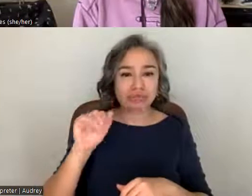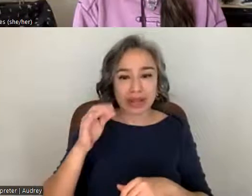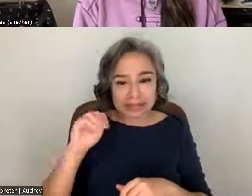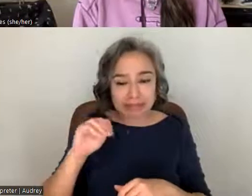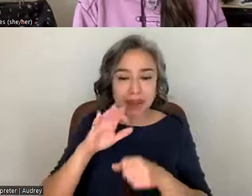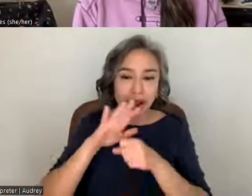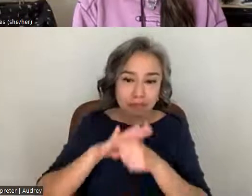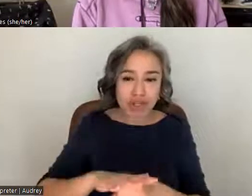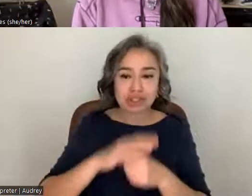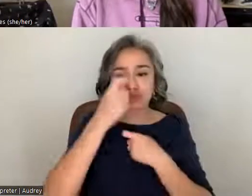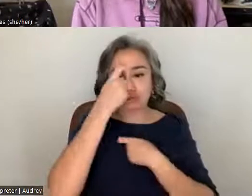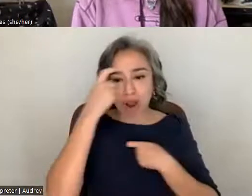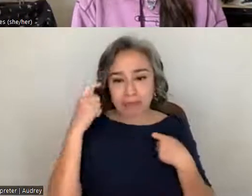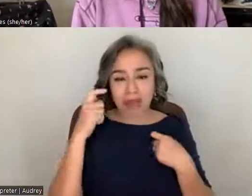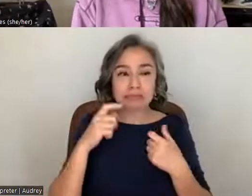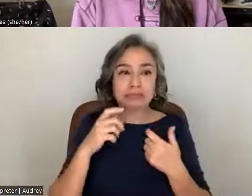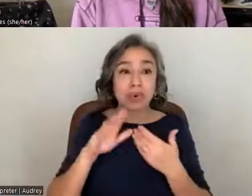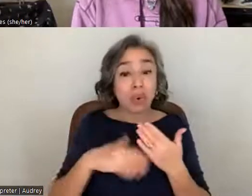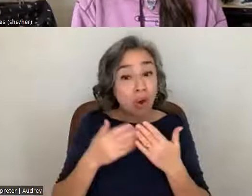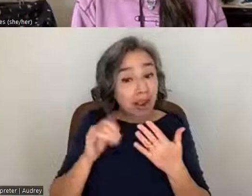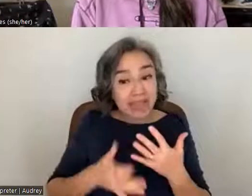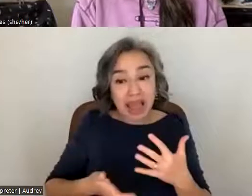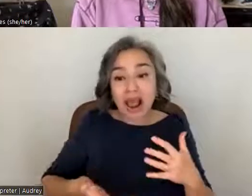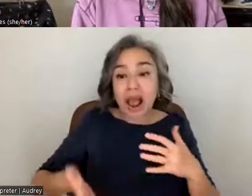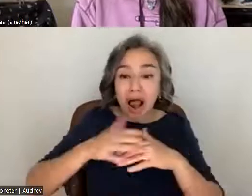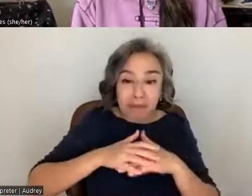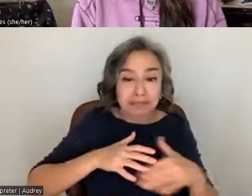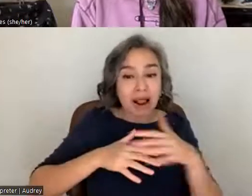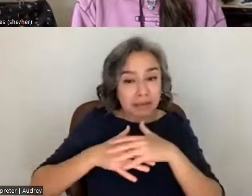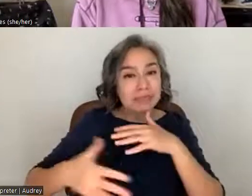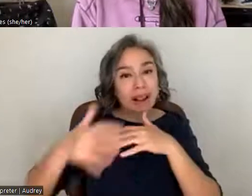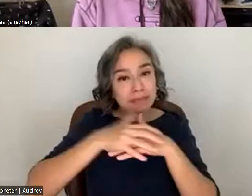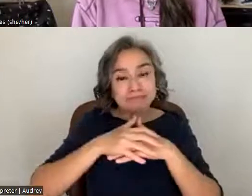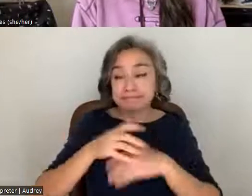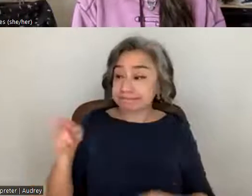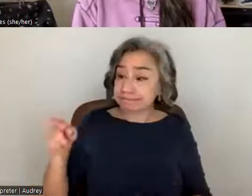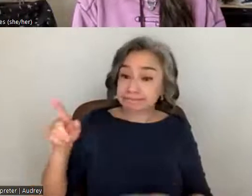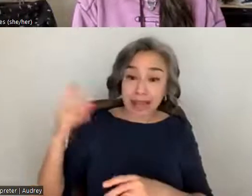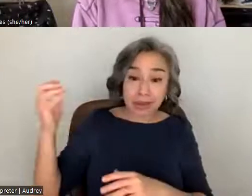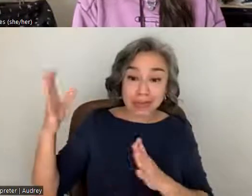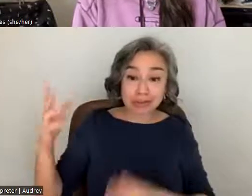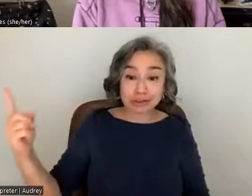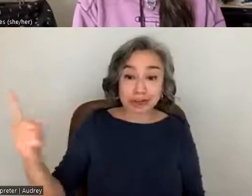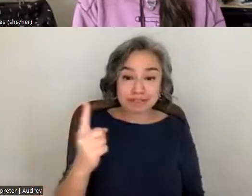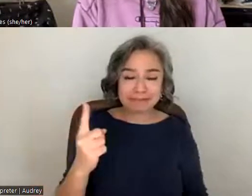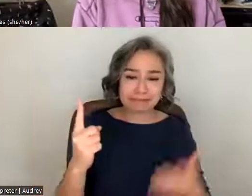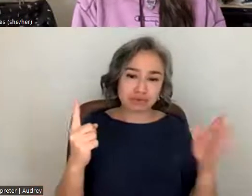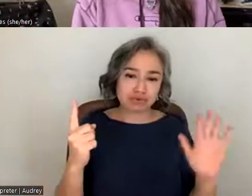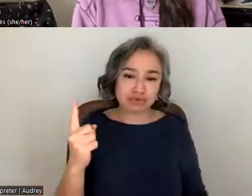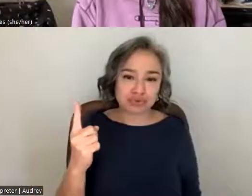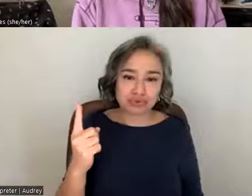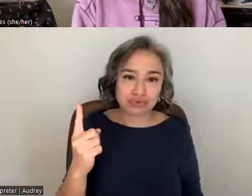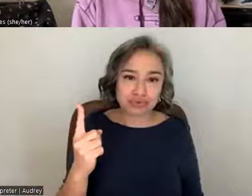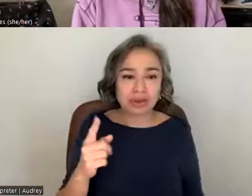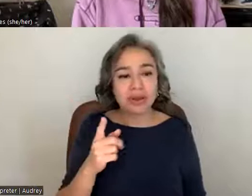And so add all of that into someone who comes in And like both